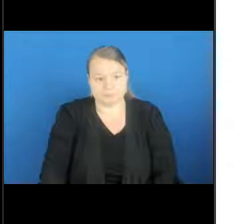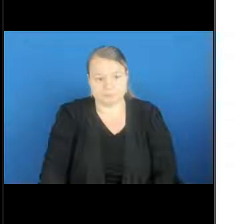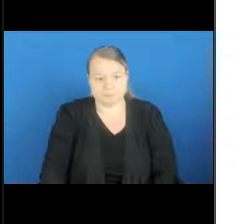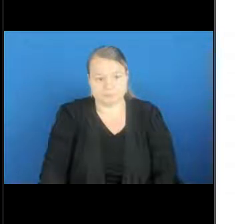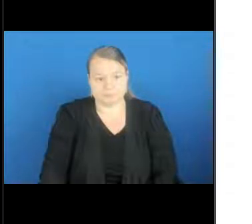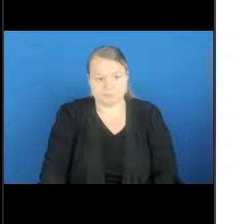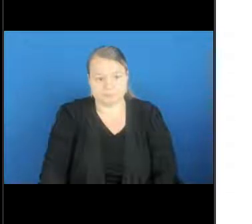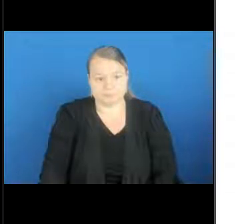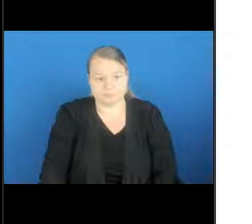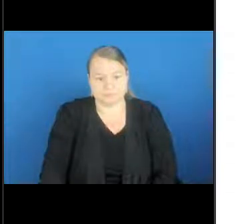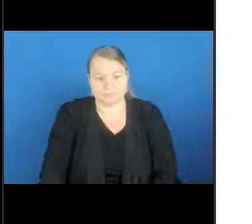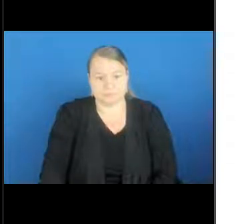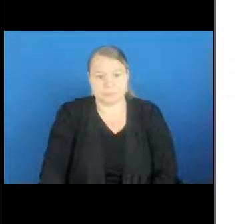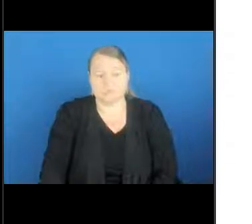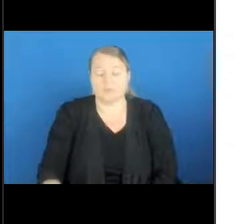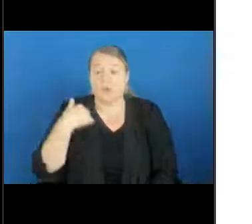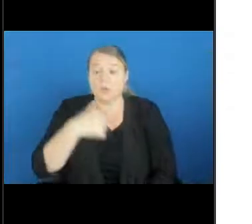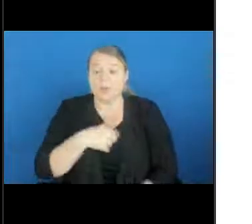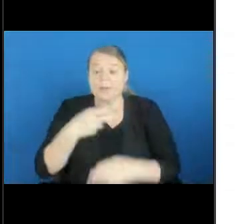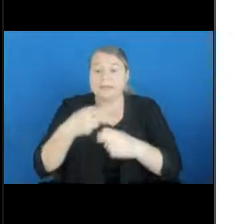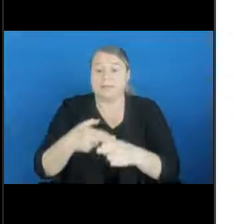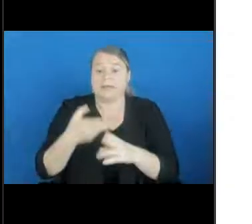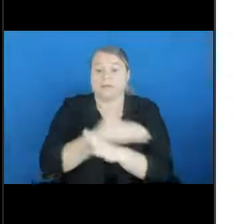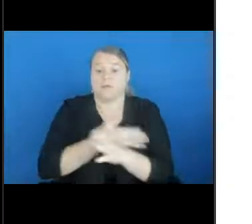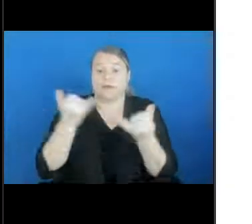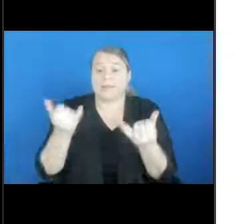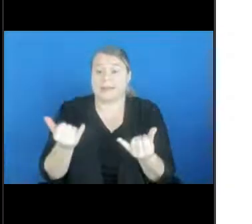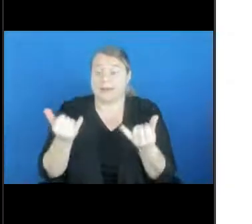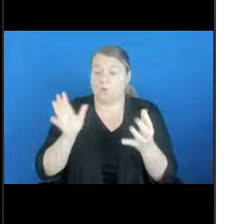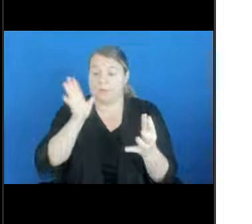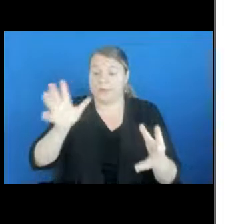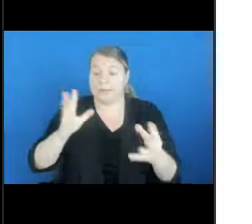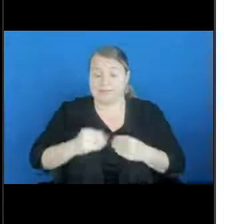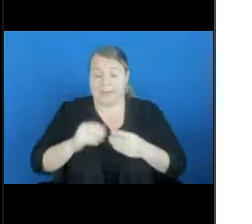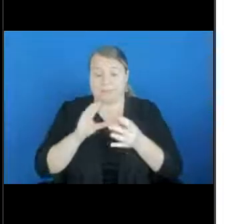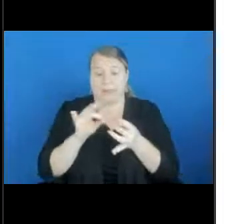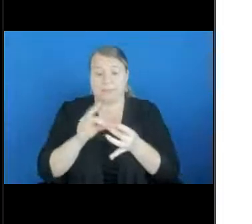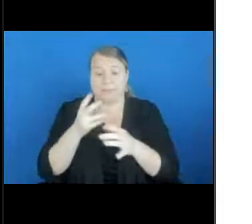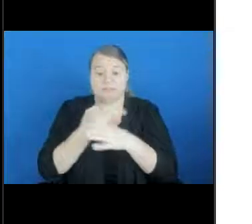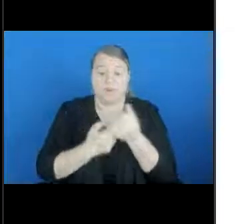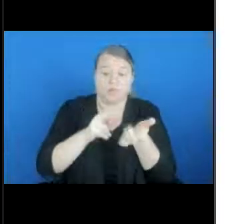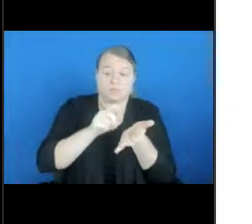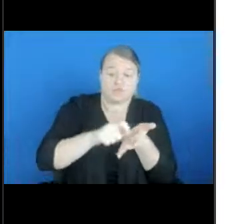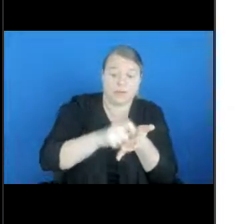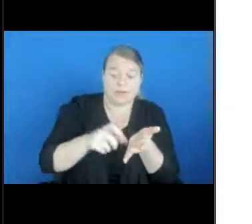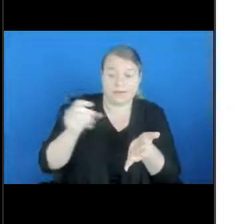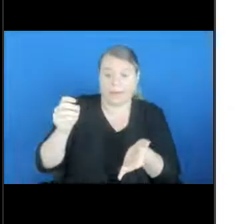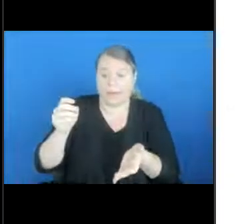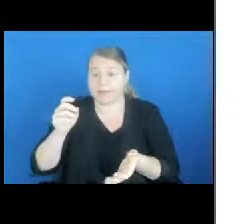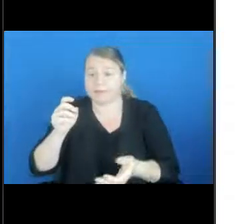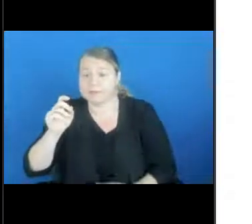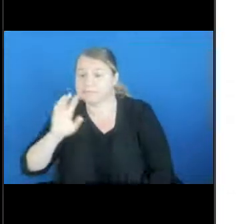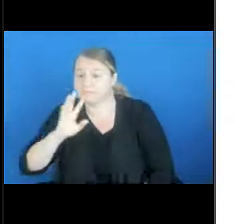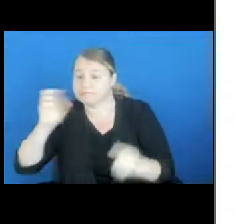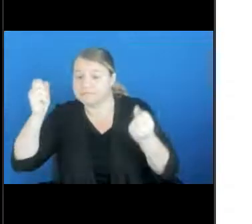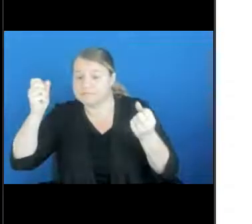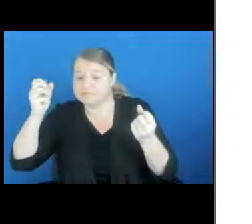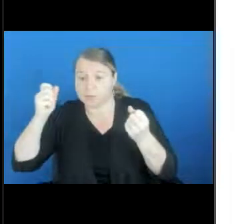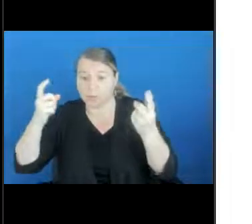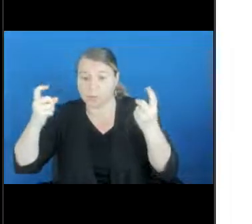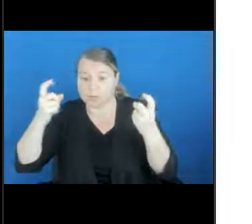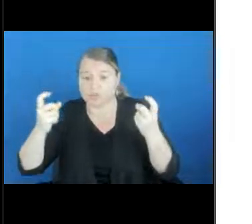So as we mentioned at the outset, we will be taking comments along with both written and verbal questions. In your control